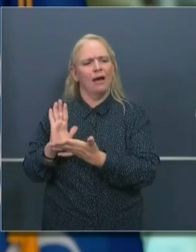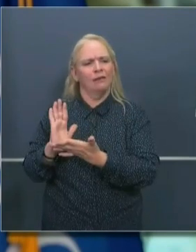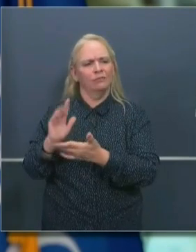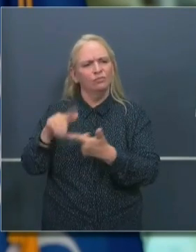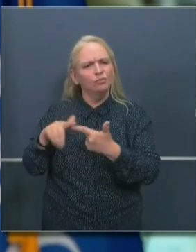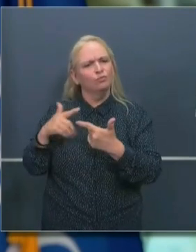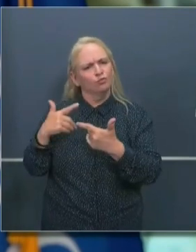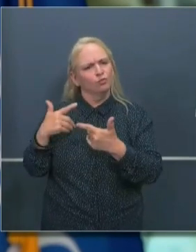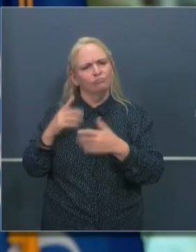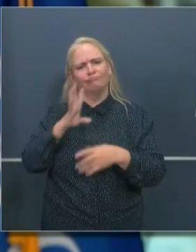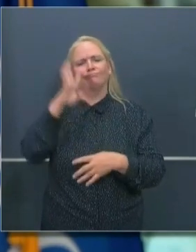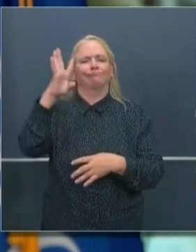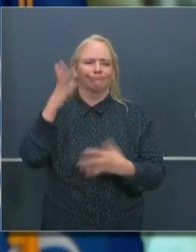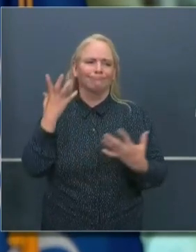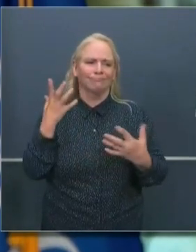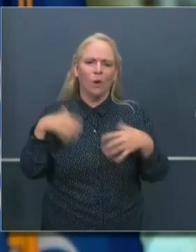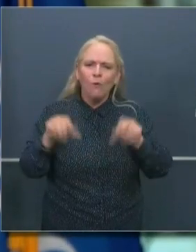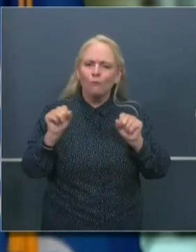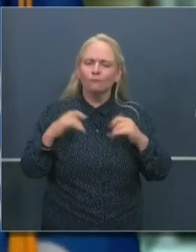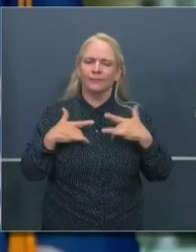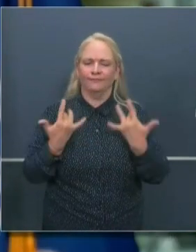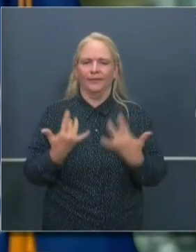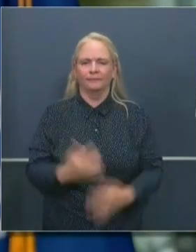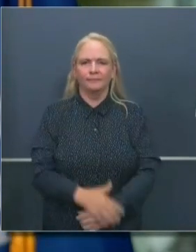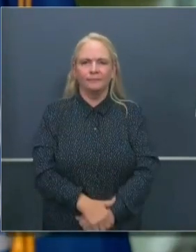civil rights.